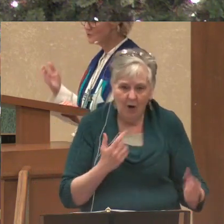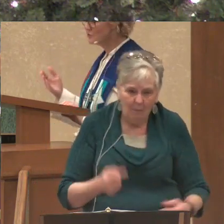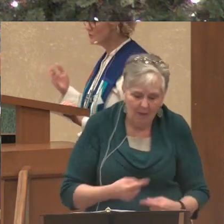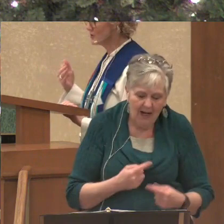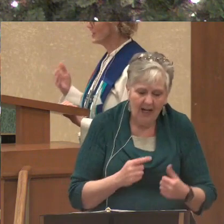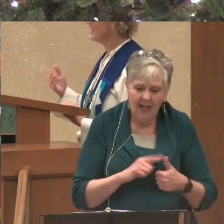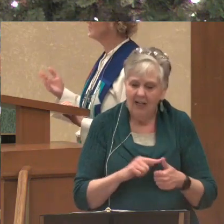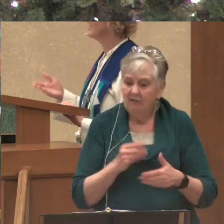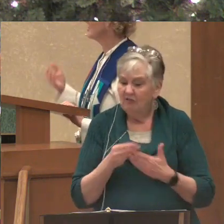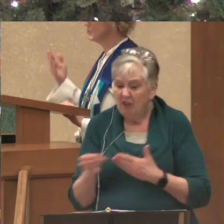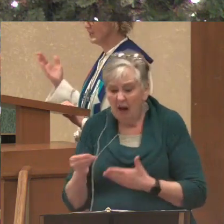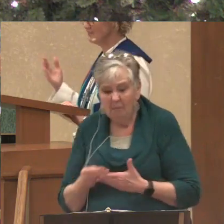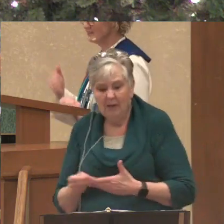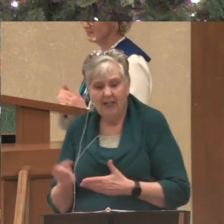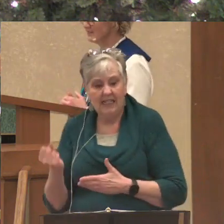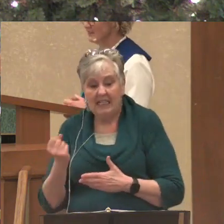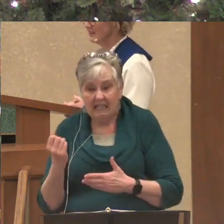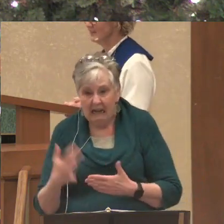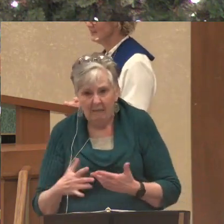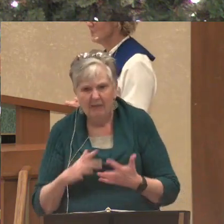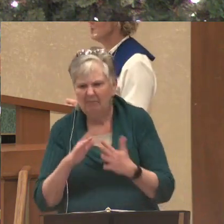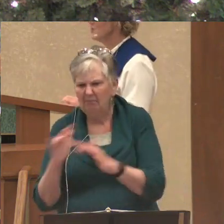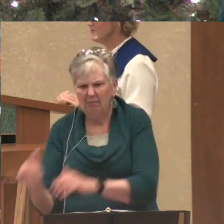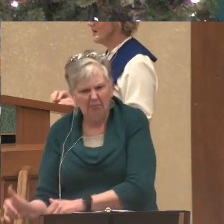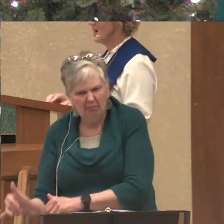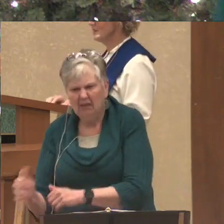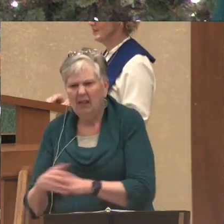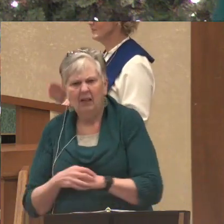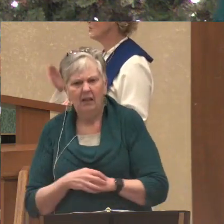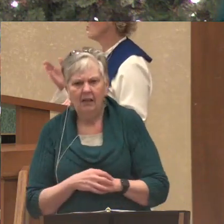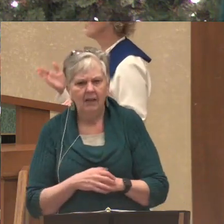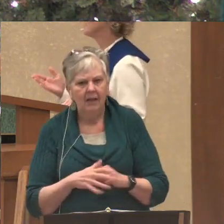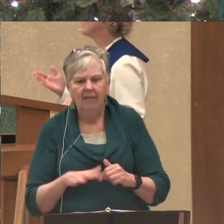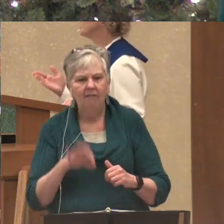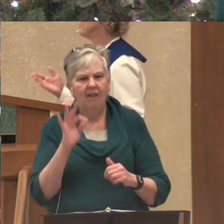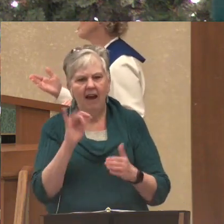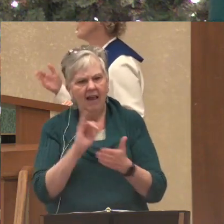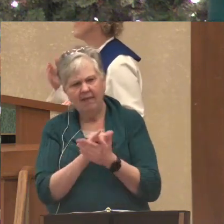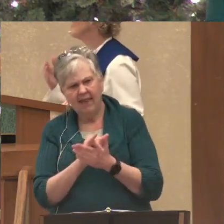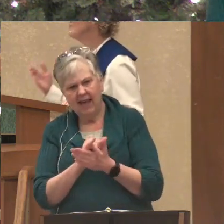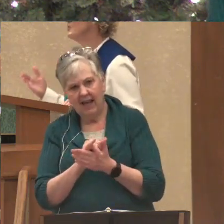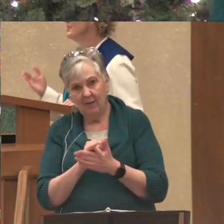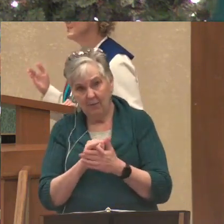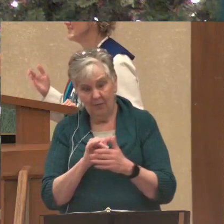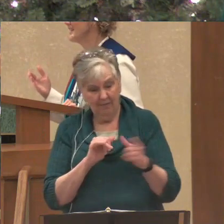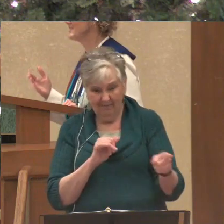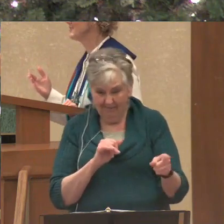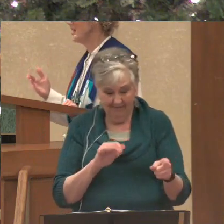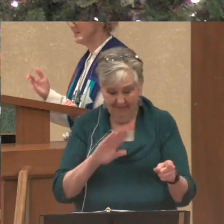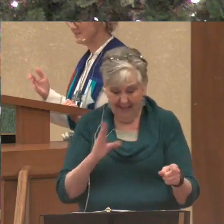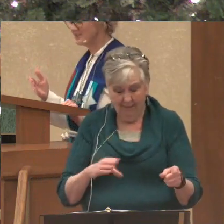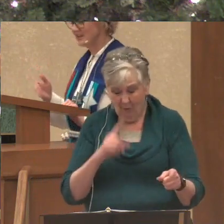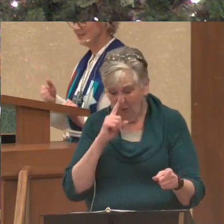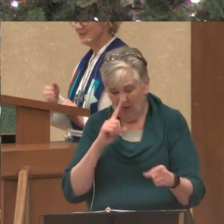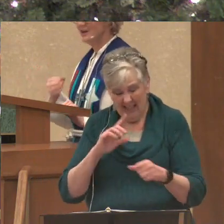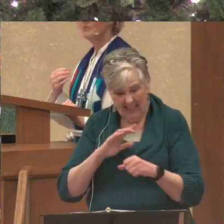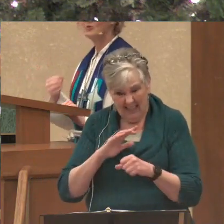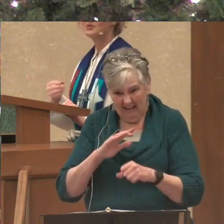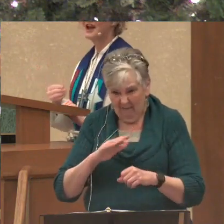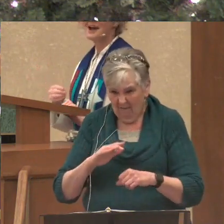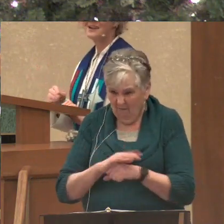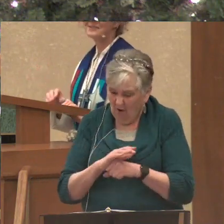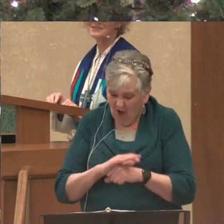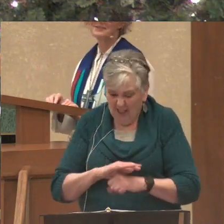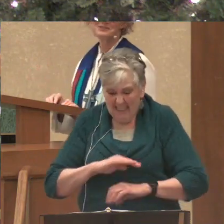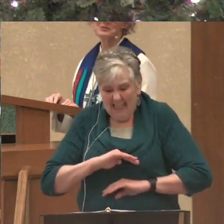substances, food, or gambling, you name it. But we find that what we reach for never fully satisfies.